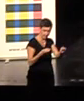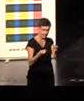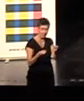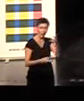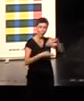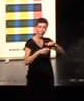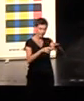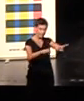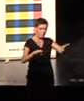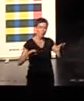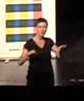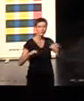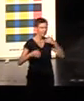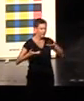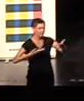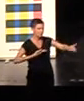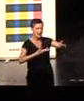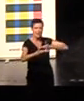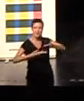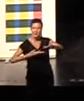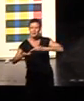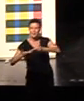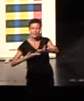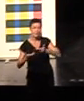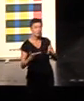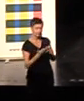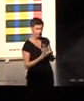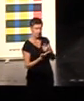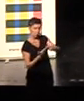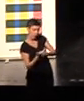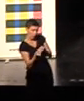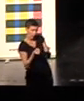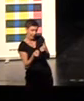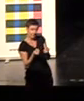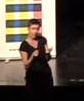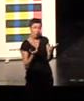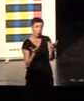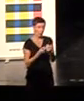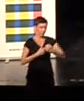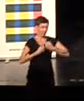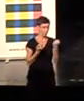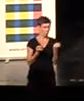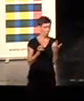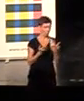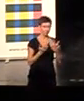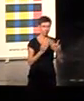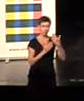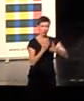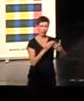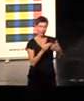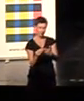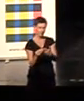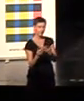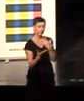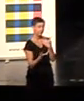within its borders en dus regulation and and grading het alongside her own nationals guidelines de market